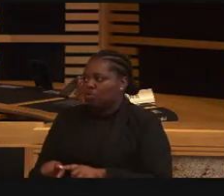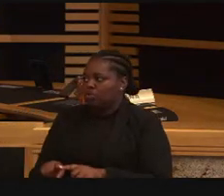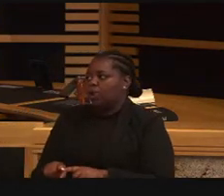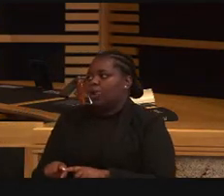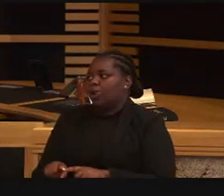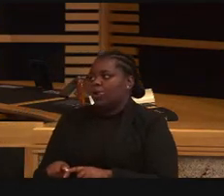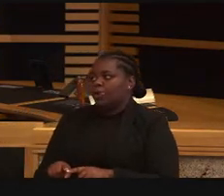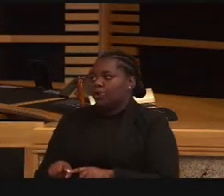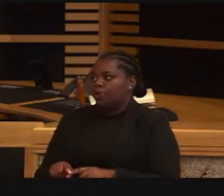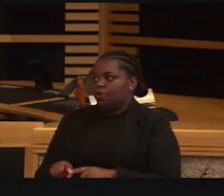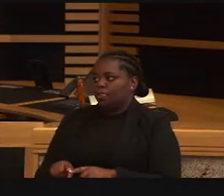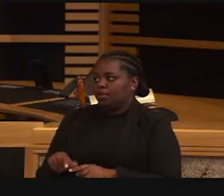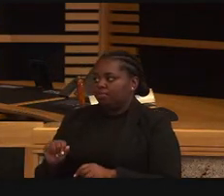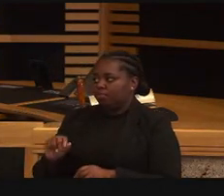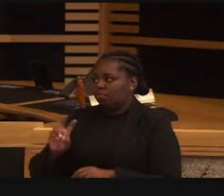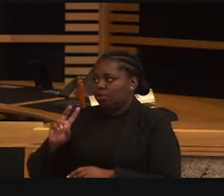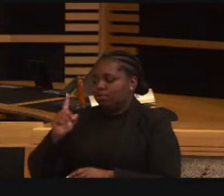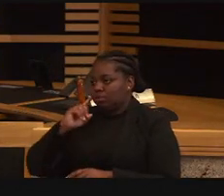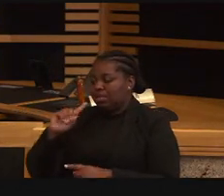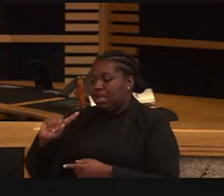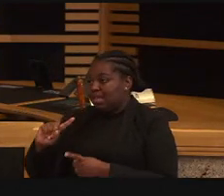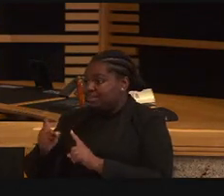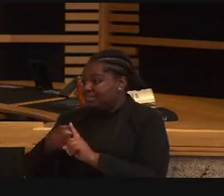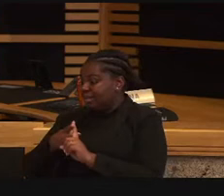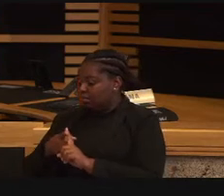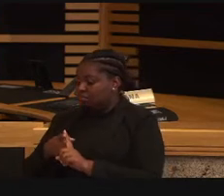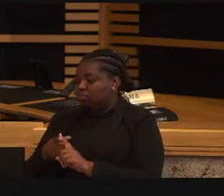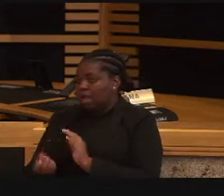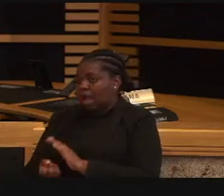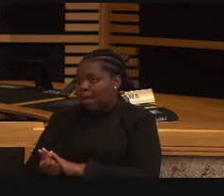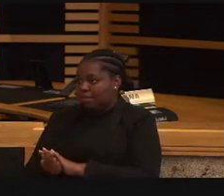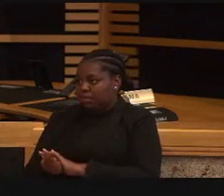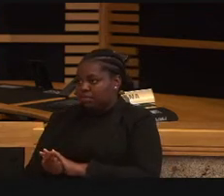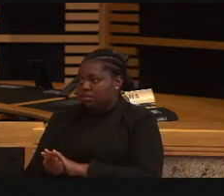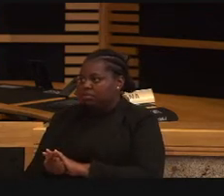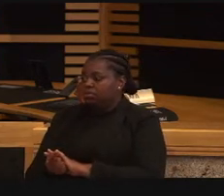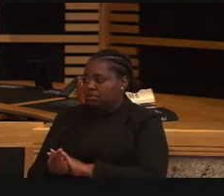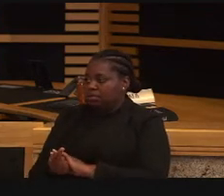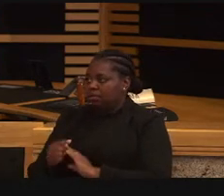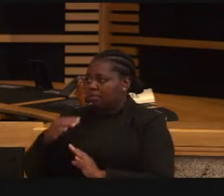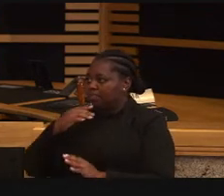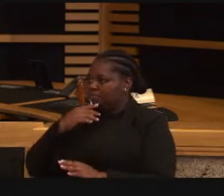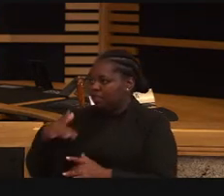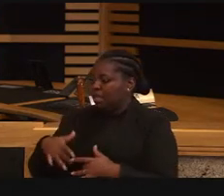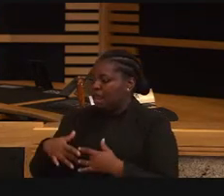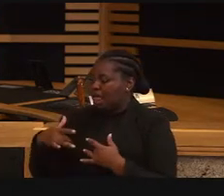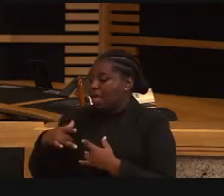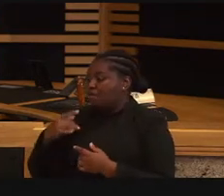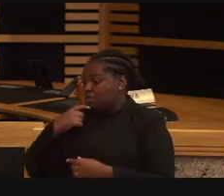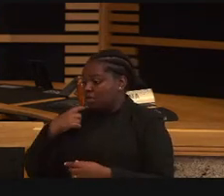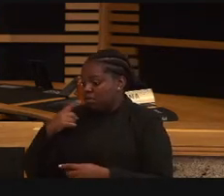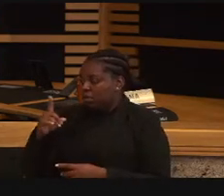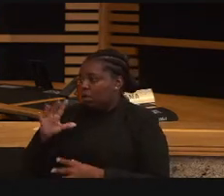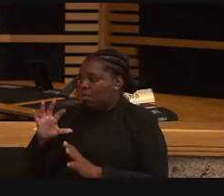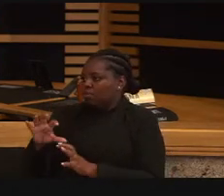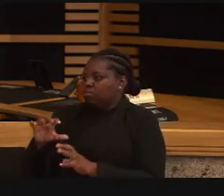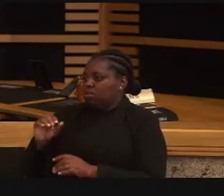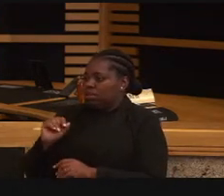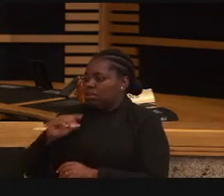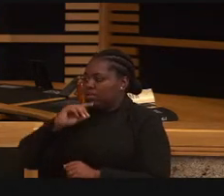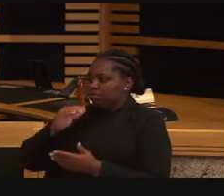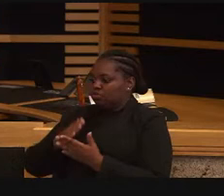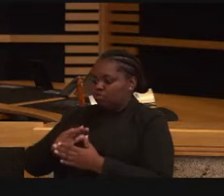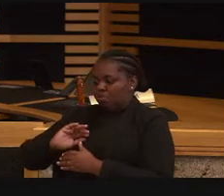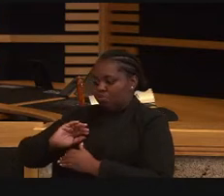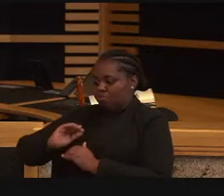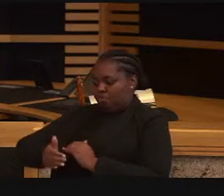also encounter and clean up horrific accident scenes and stabilize life-threatening situations prevent road